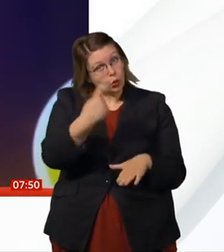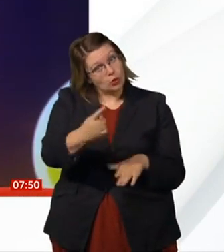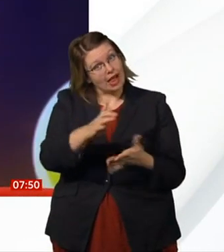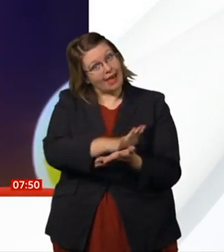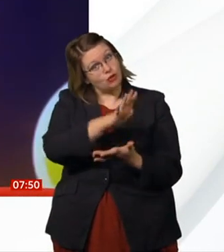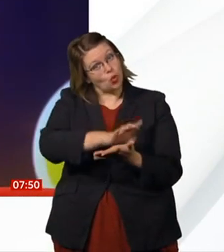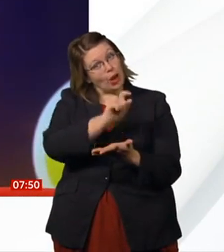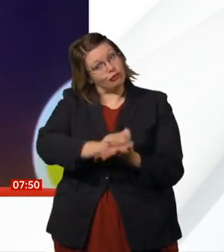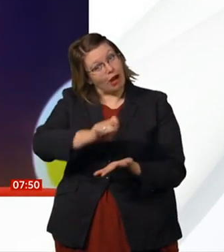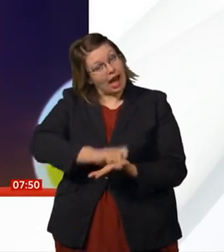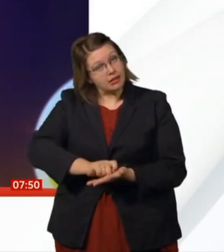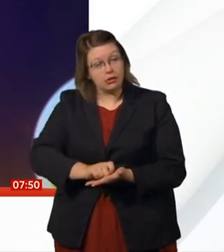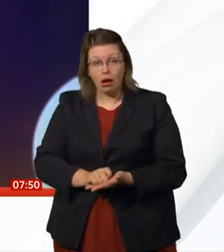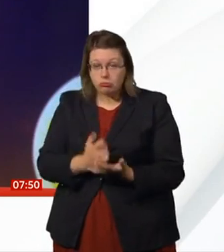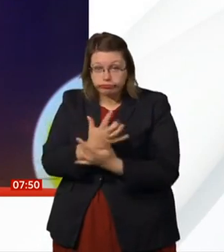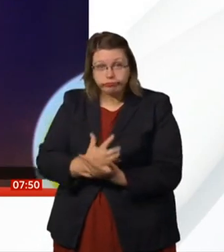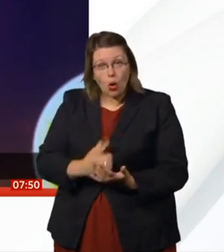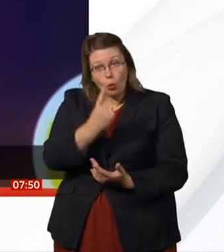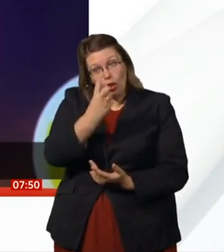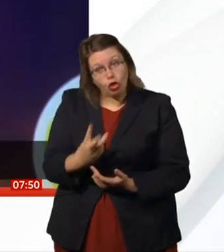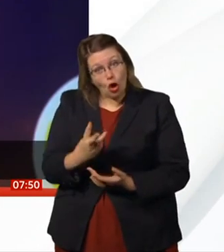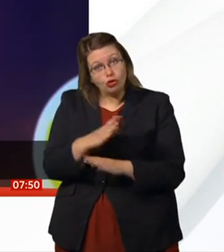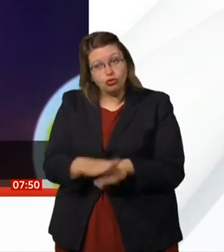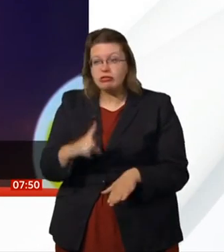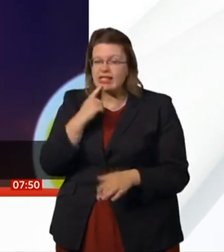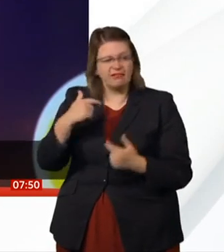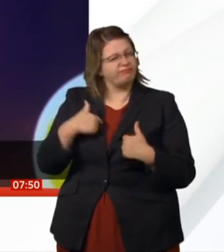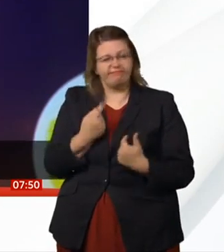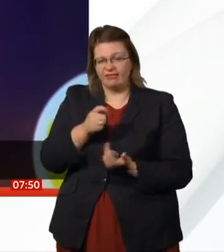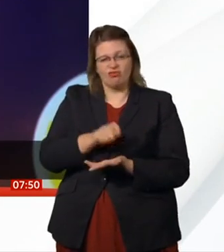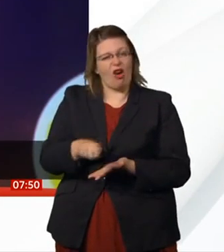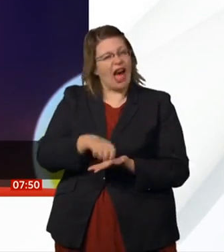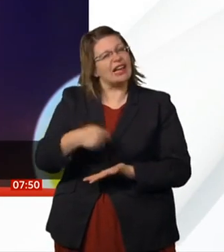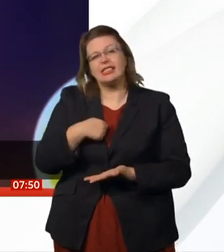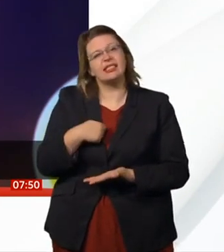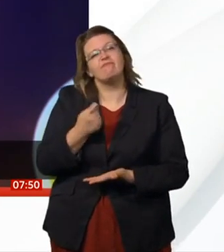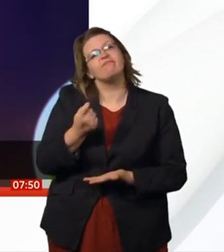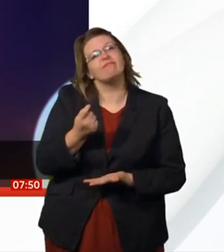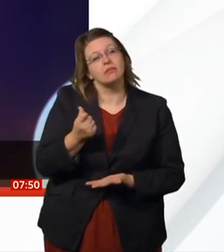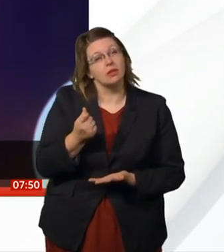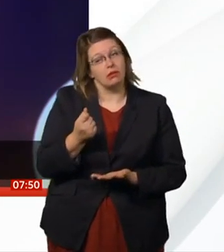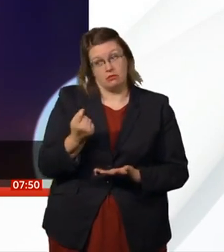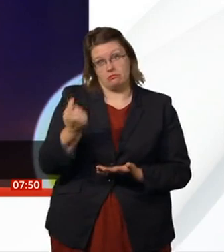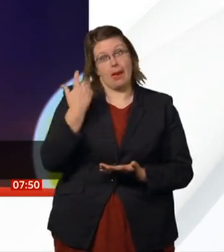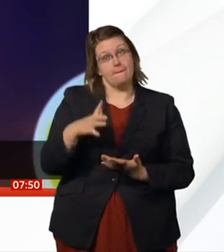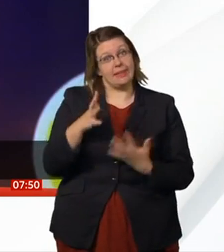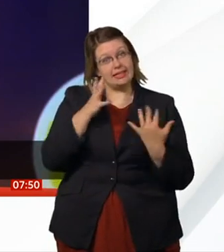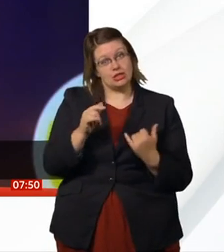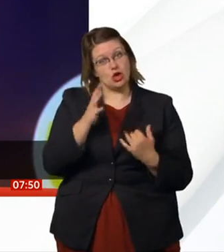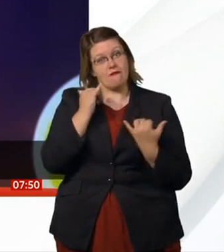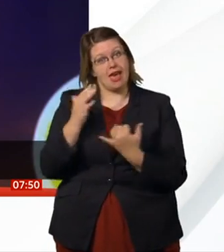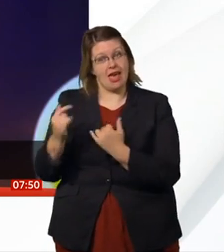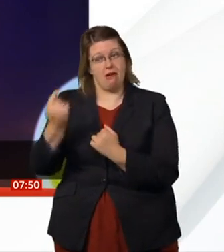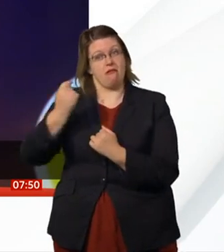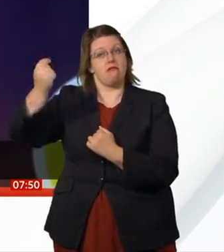time. Only 1/3 of those children actually spent time writing for pleasure. And that's significantly down on the first time we asked those children